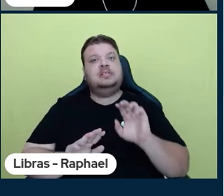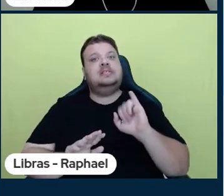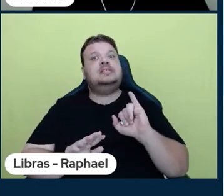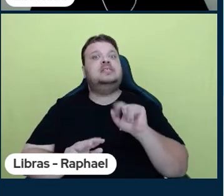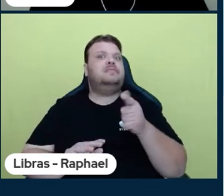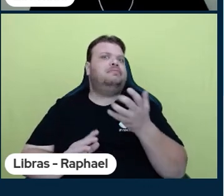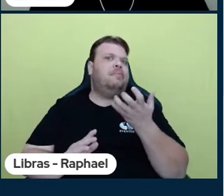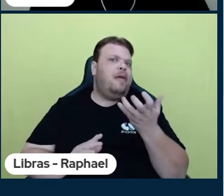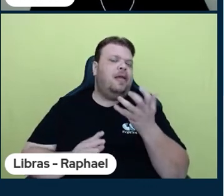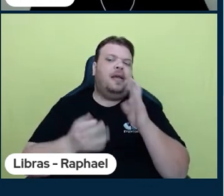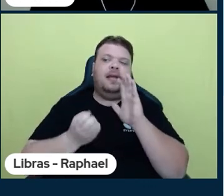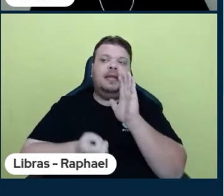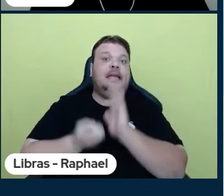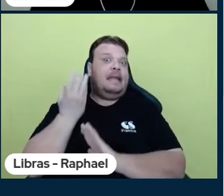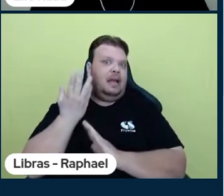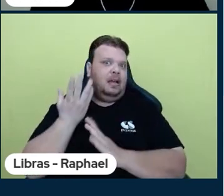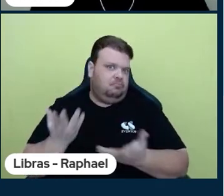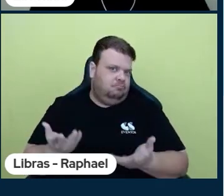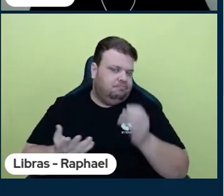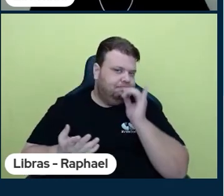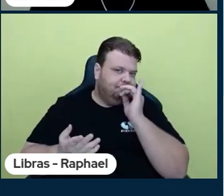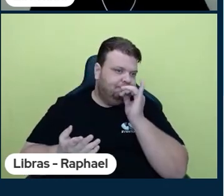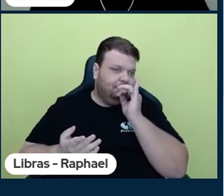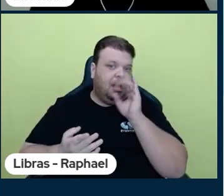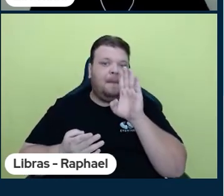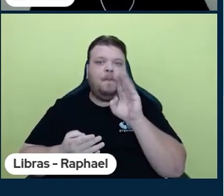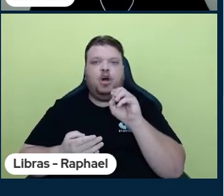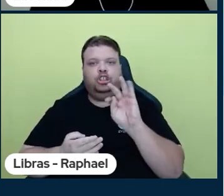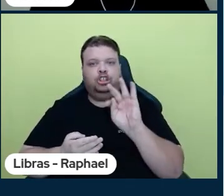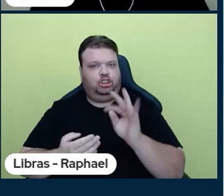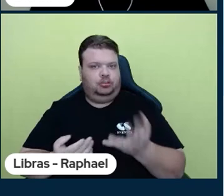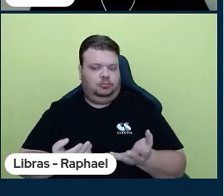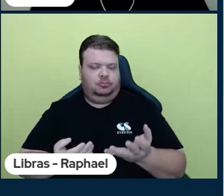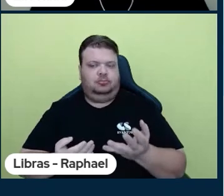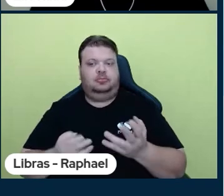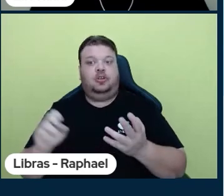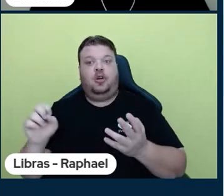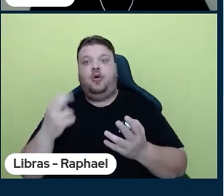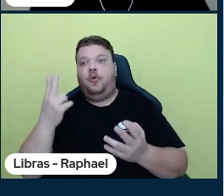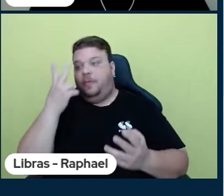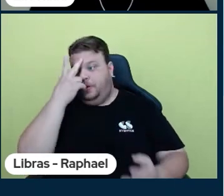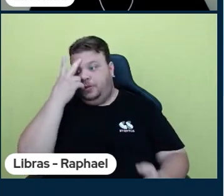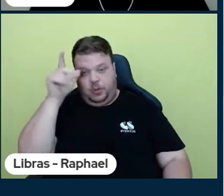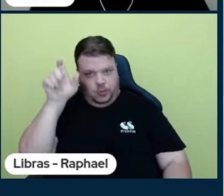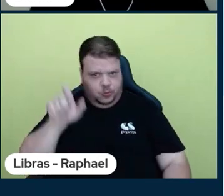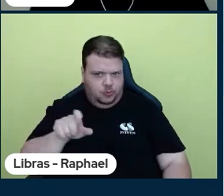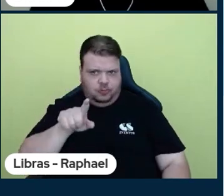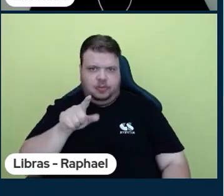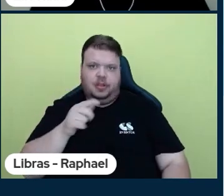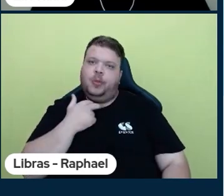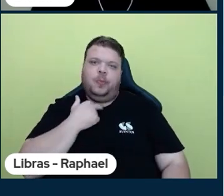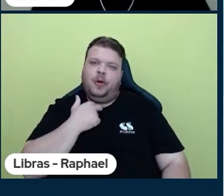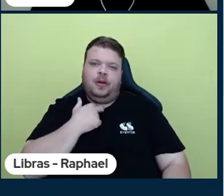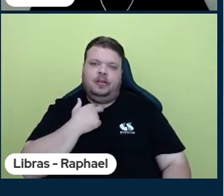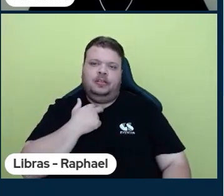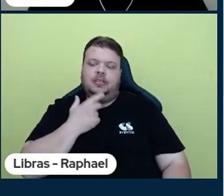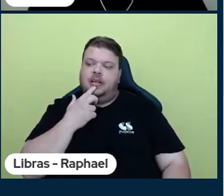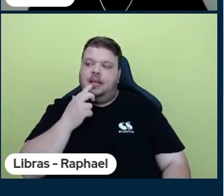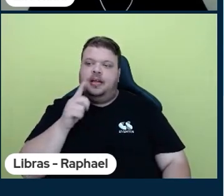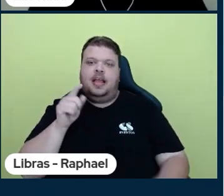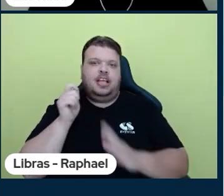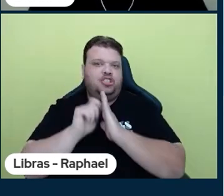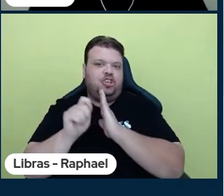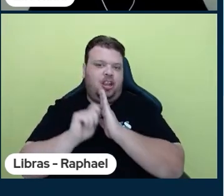of the user. So the idea is we need to automate this procedure so that a bot writes